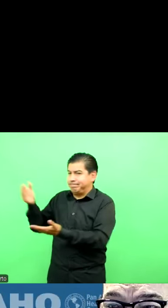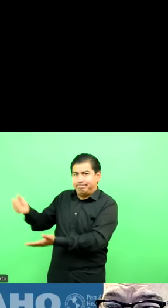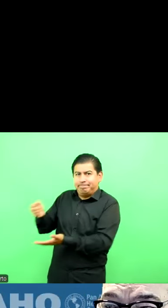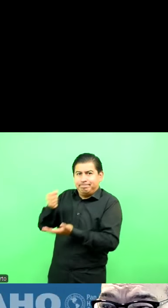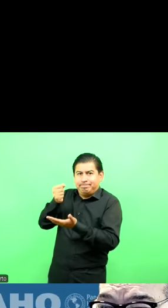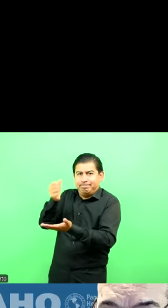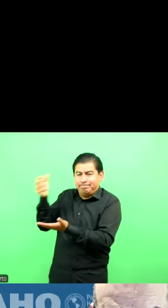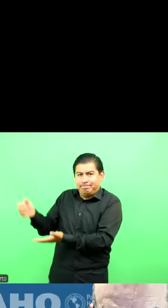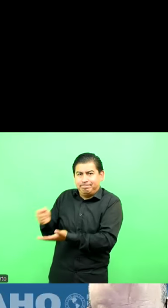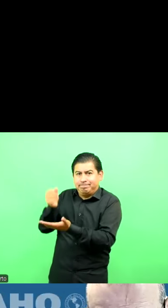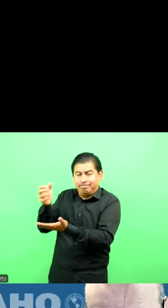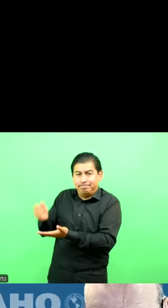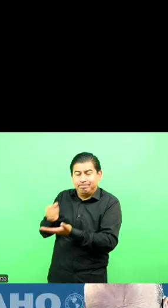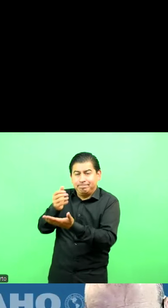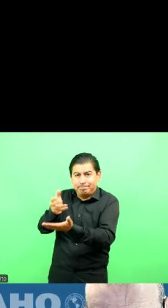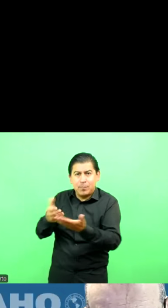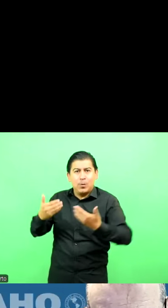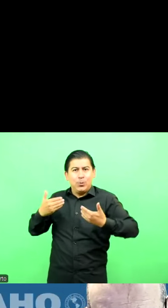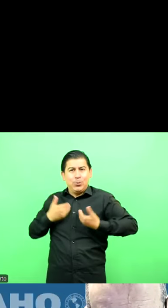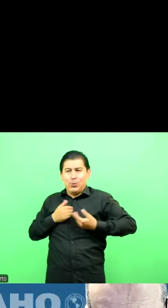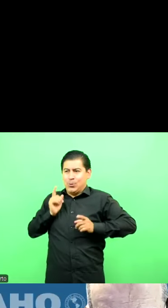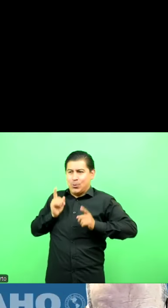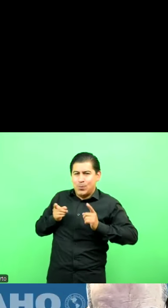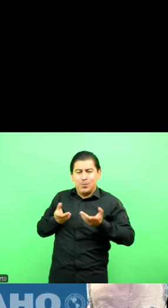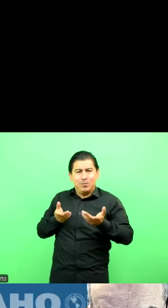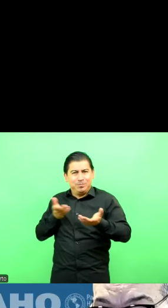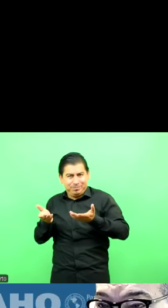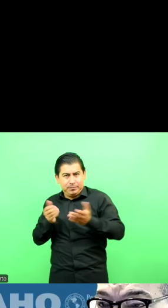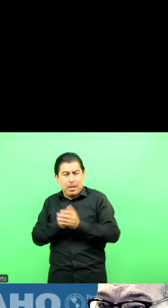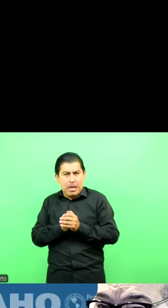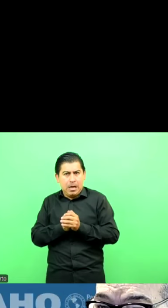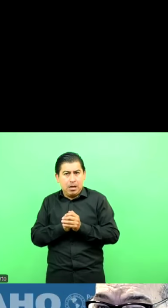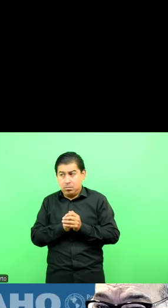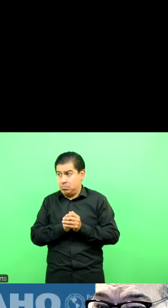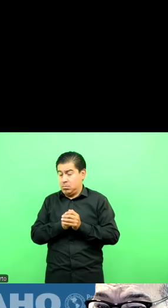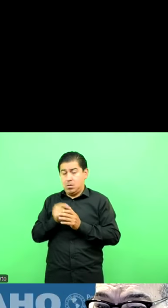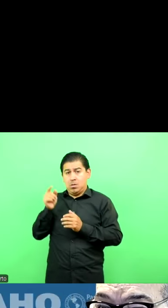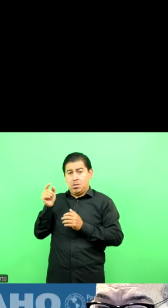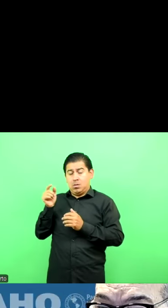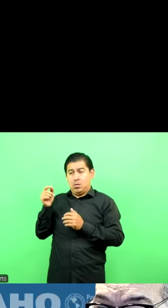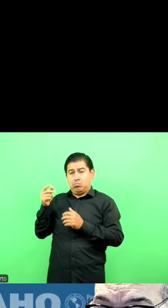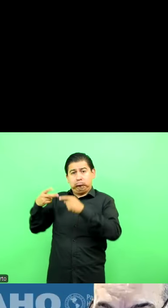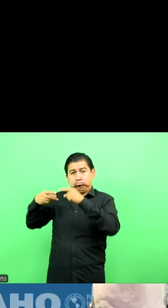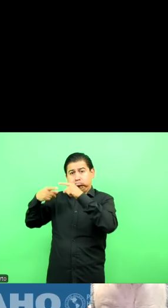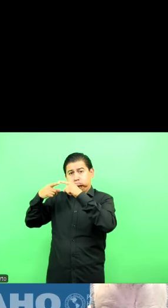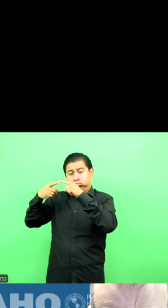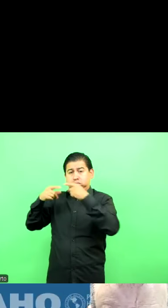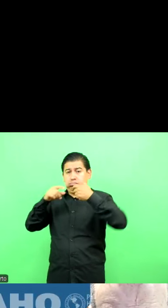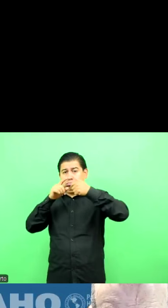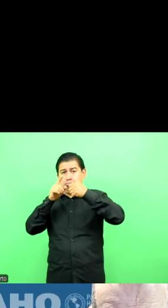panelists who are joining here today and whom I have the pleasure of introducing for the first